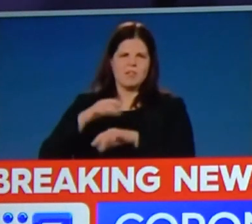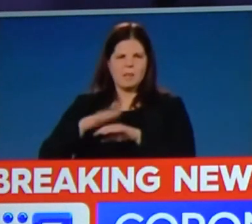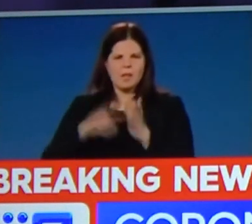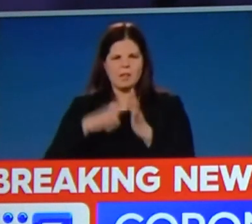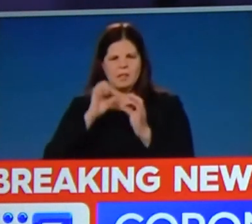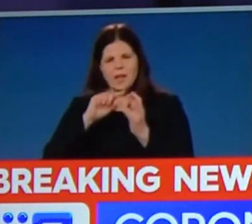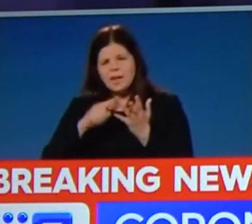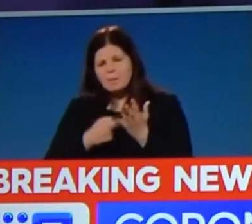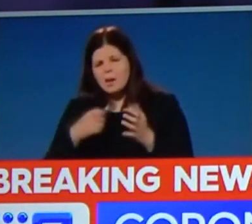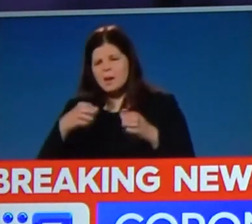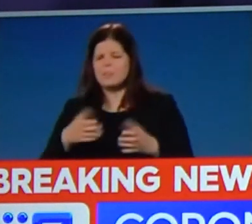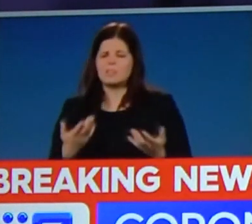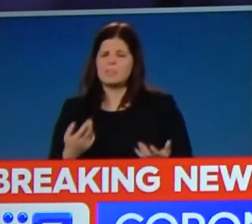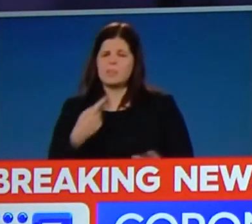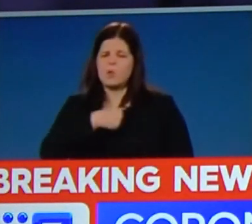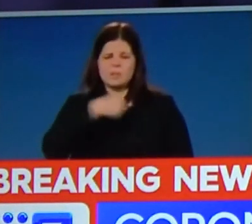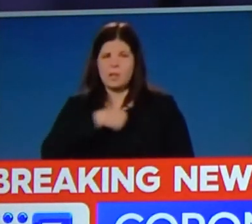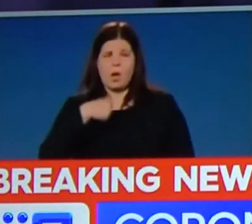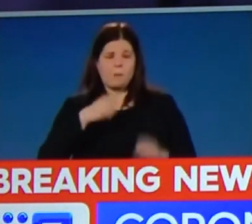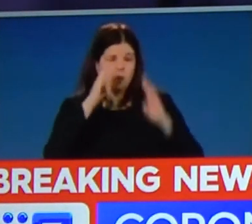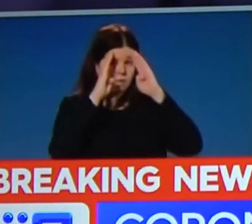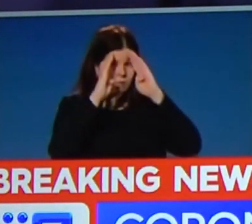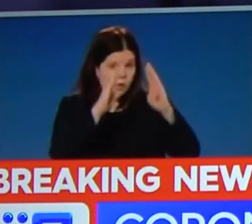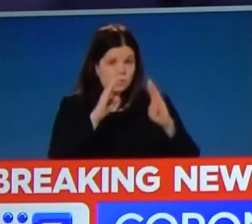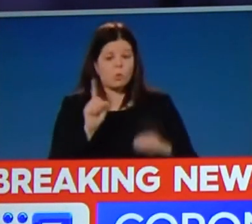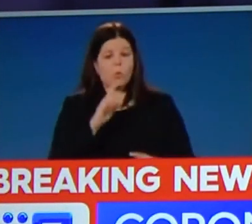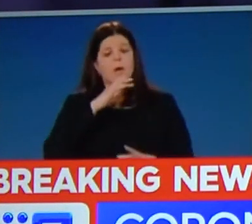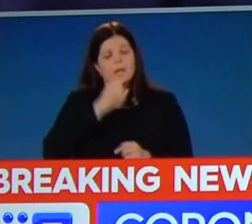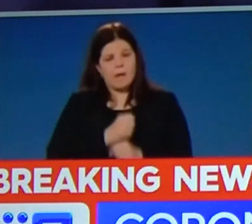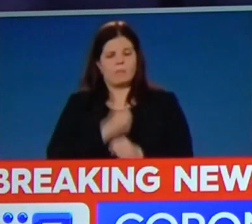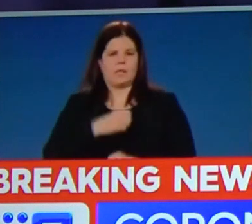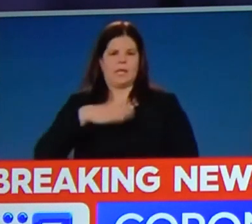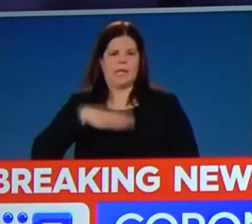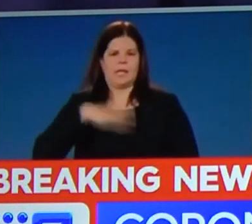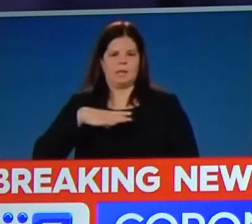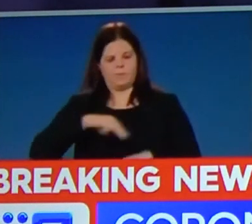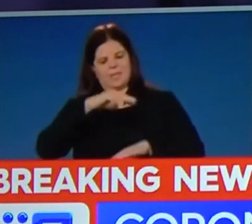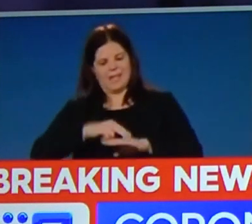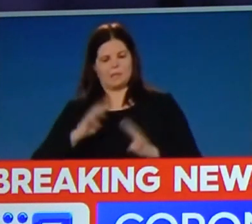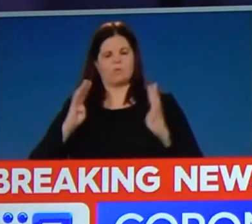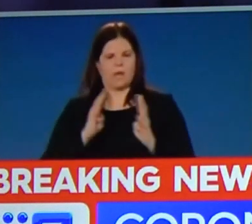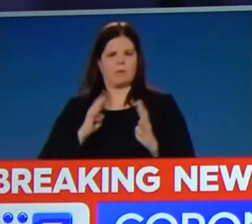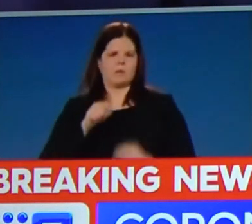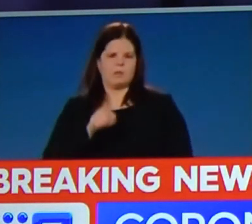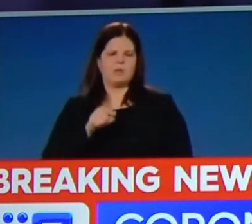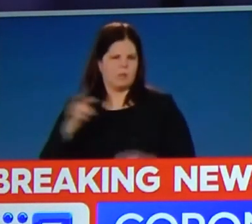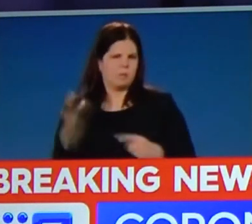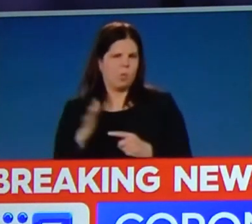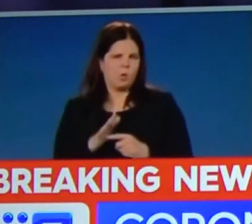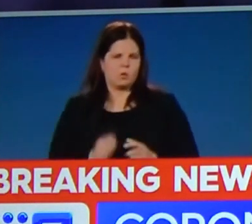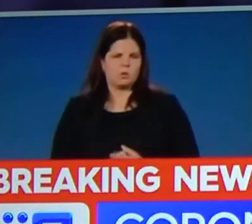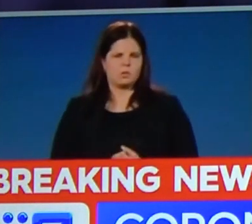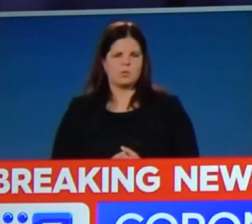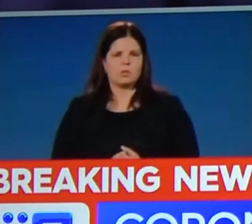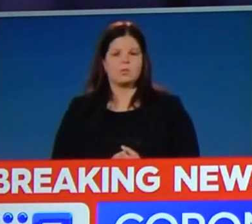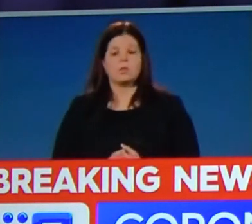saying. Honestly, I'm too focused on doing what the government needs to do, what the National Cabinet needs to do. We're engaging with the